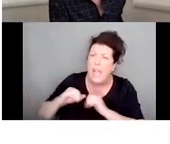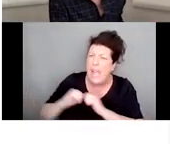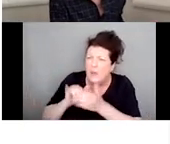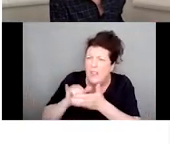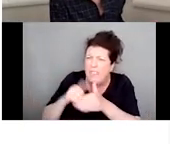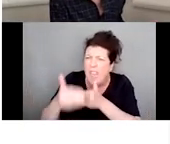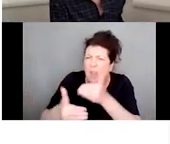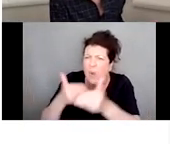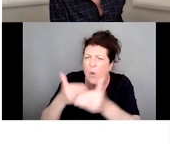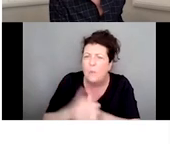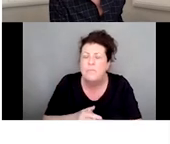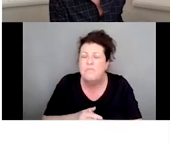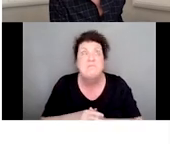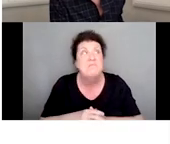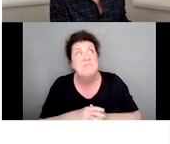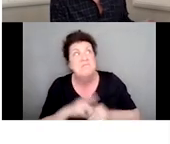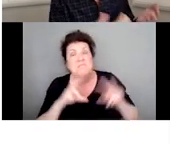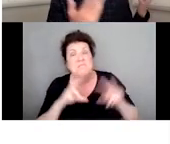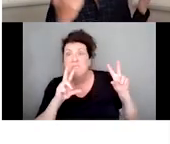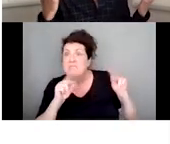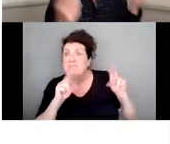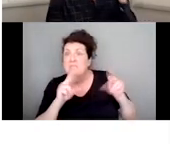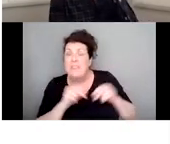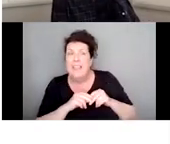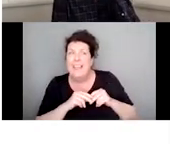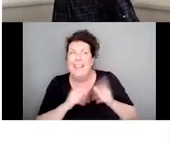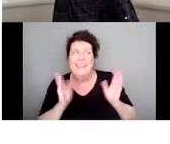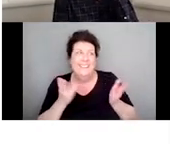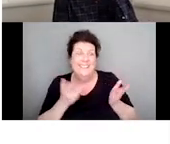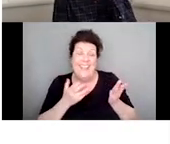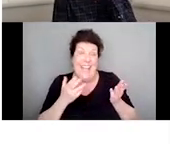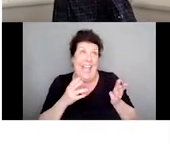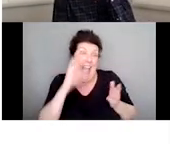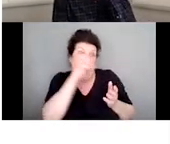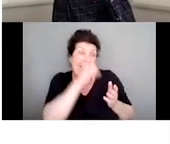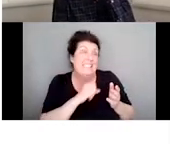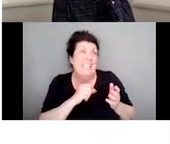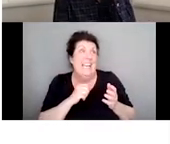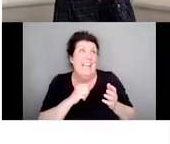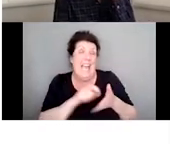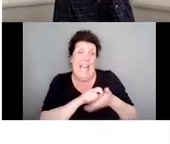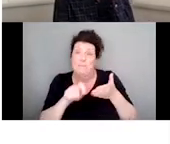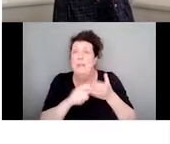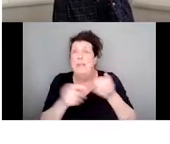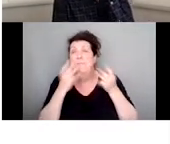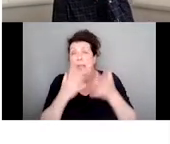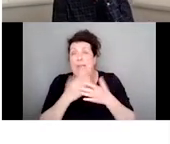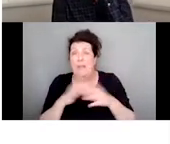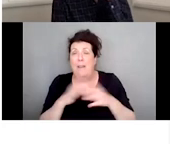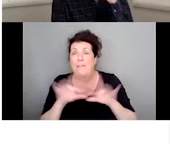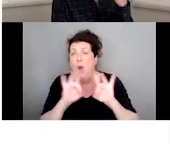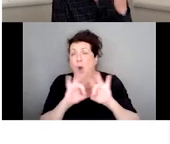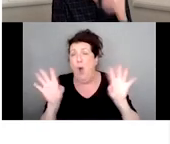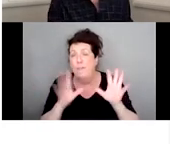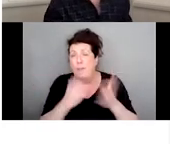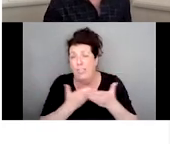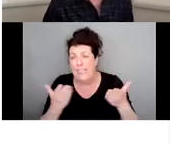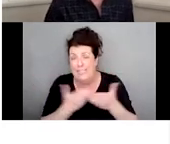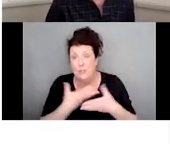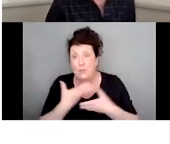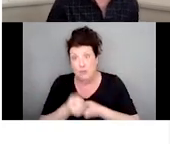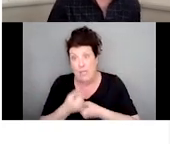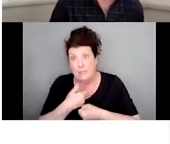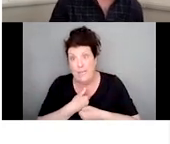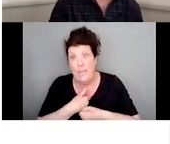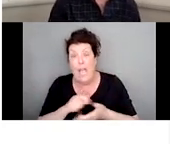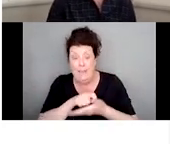you know, I think kind of, you know, you don't really know. mean, I've written plenty of awful things. I mean, trust me on that. Like I've written plenty